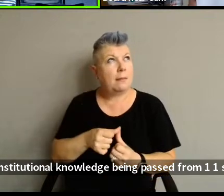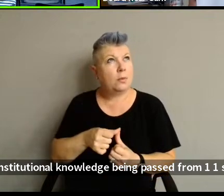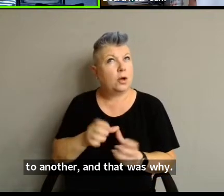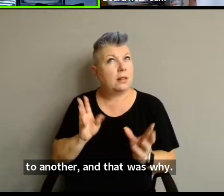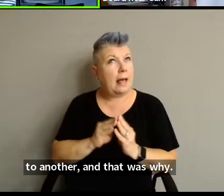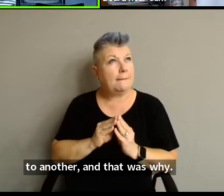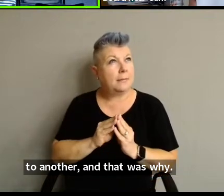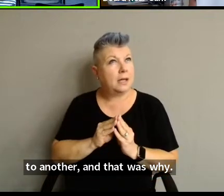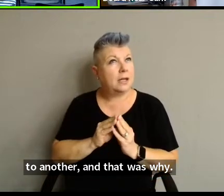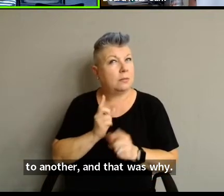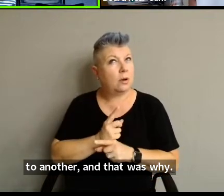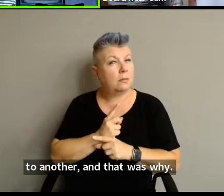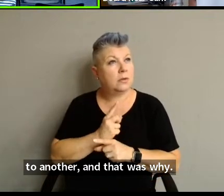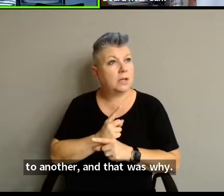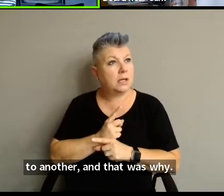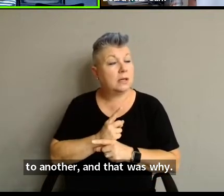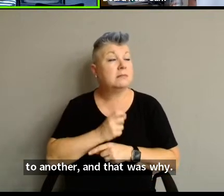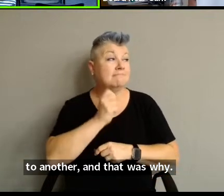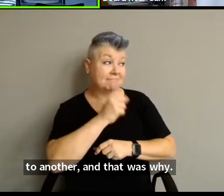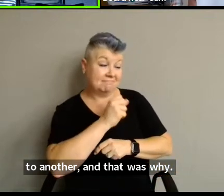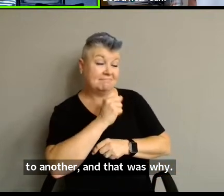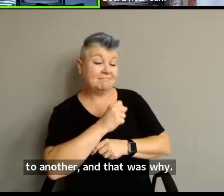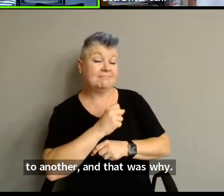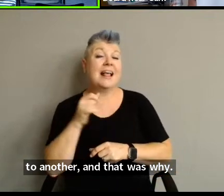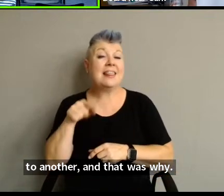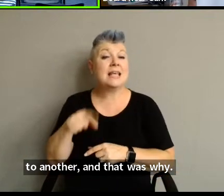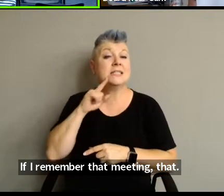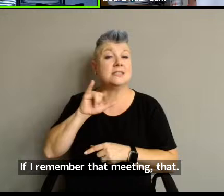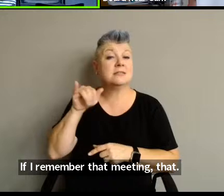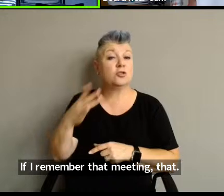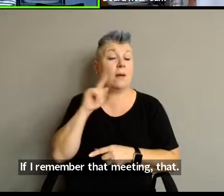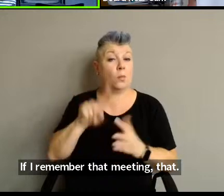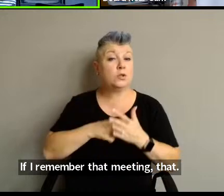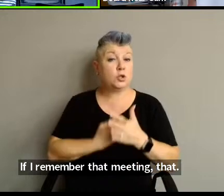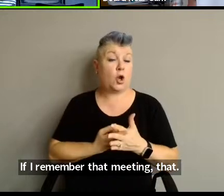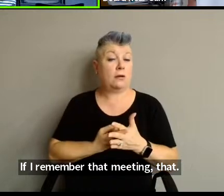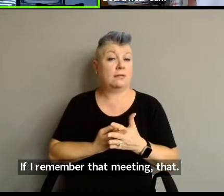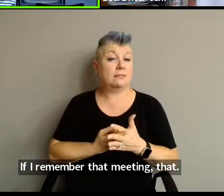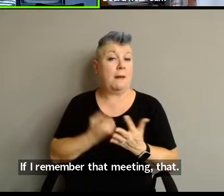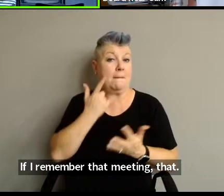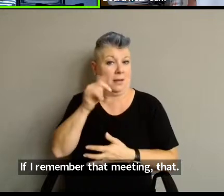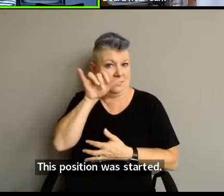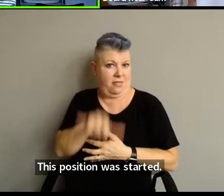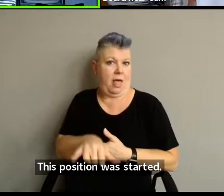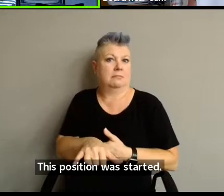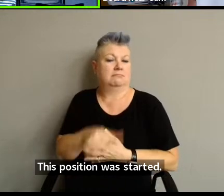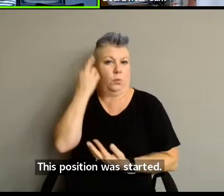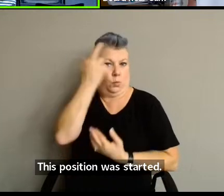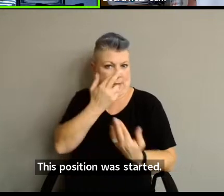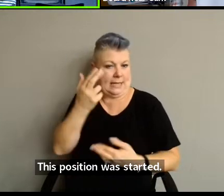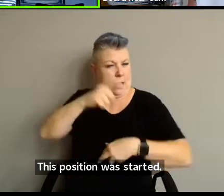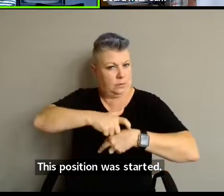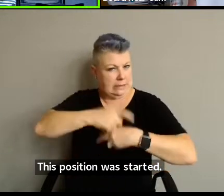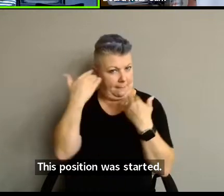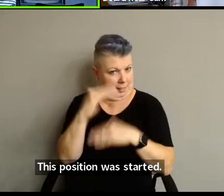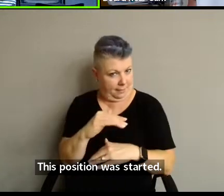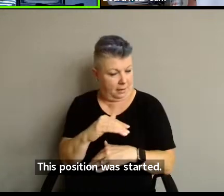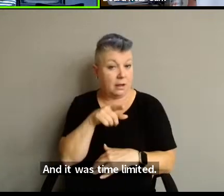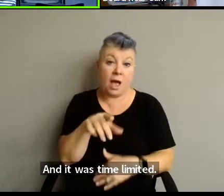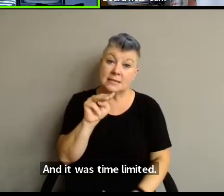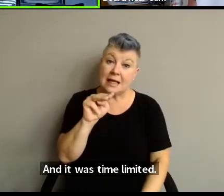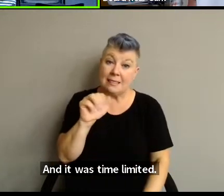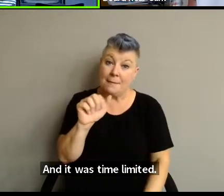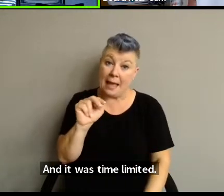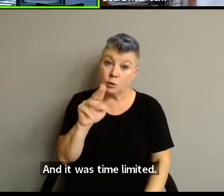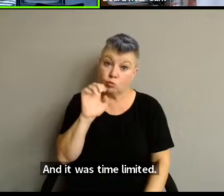meeting, that this position was started and it was time limited. Has the manual been